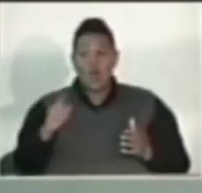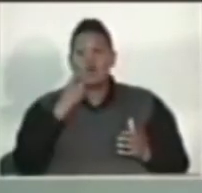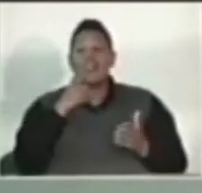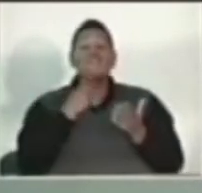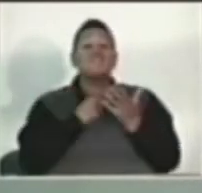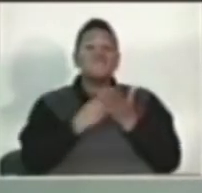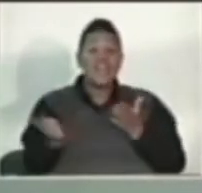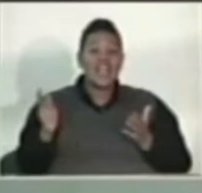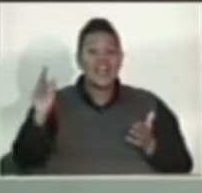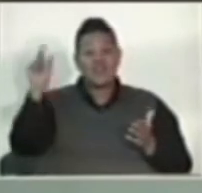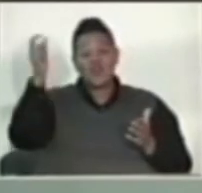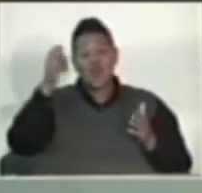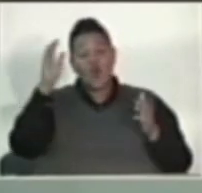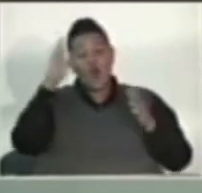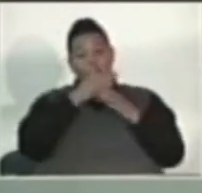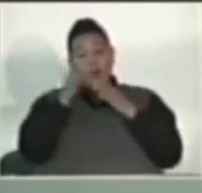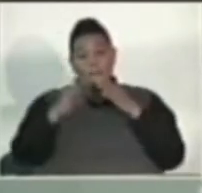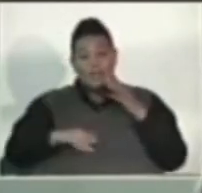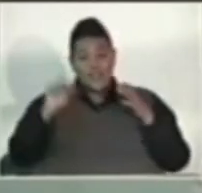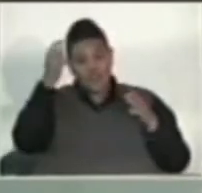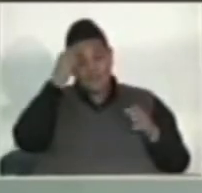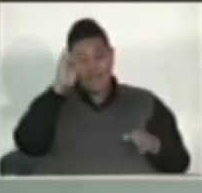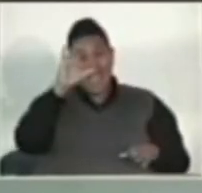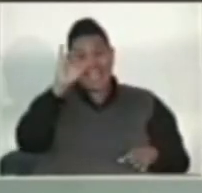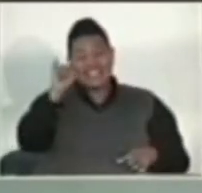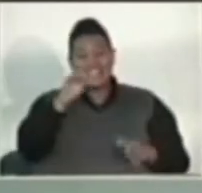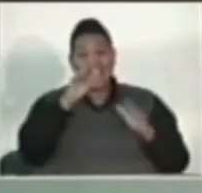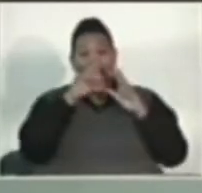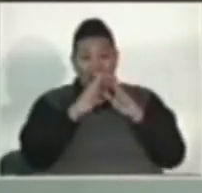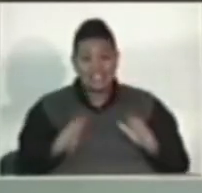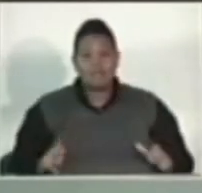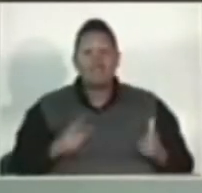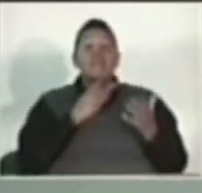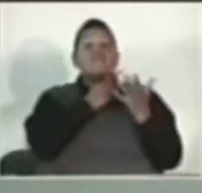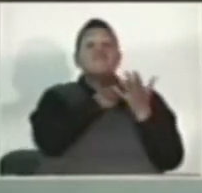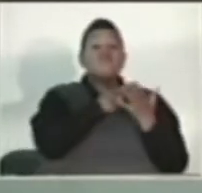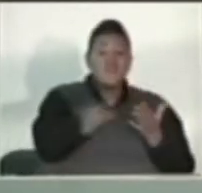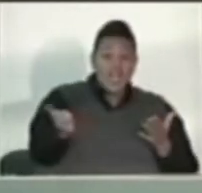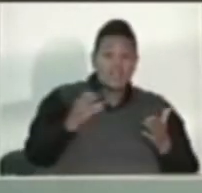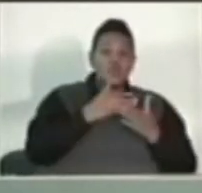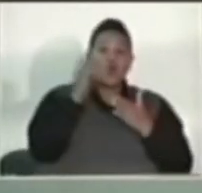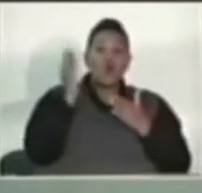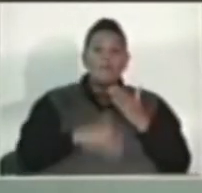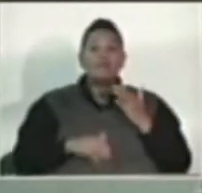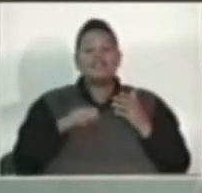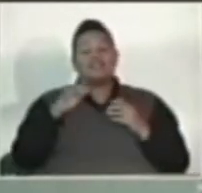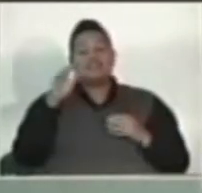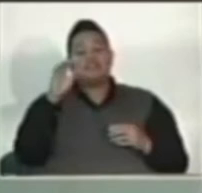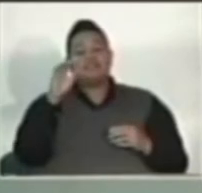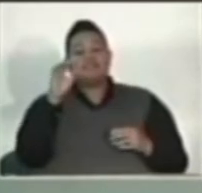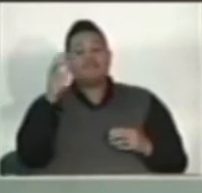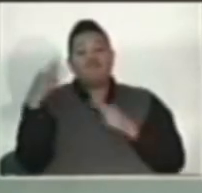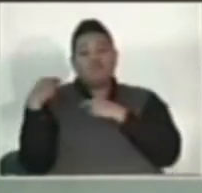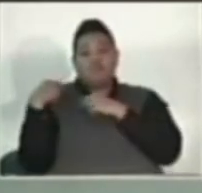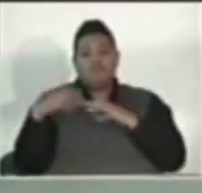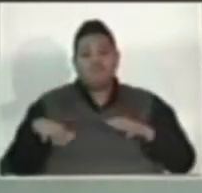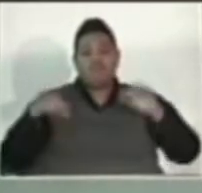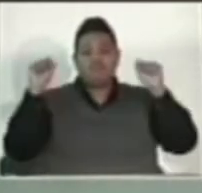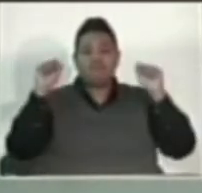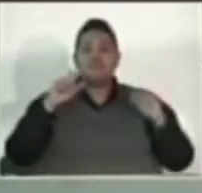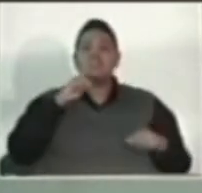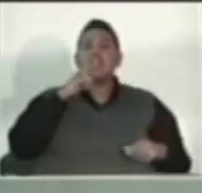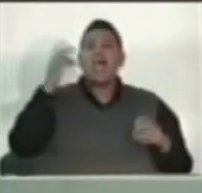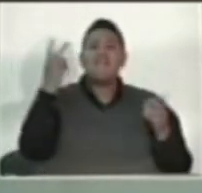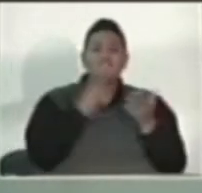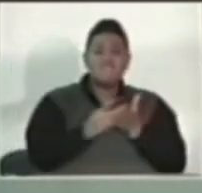complete the government ICT assessment. They have failed to complete the number portability implementation. They have failed to successfully auction